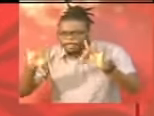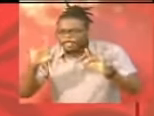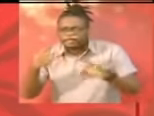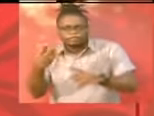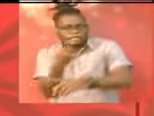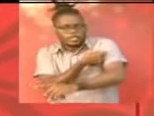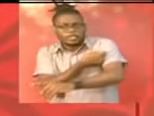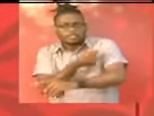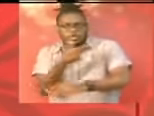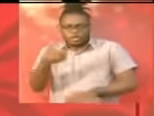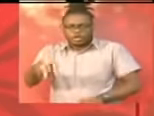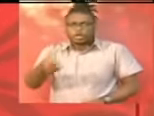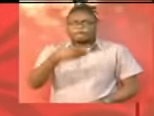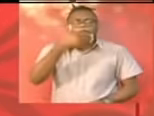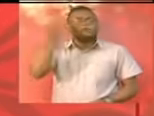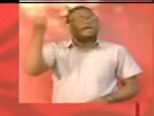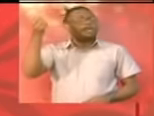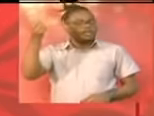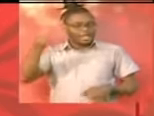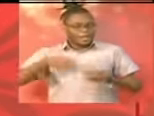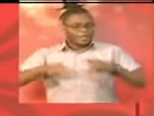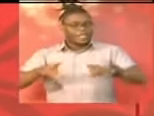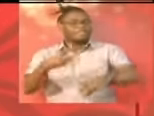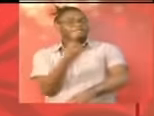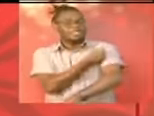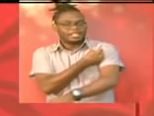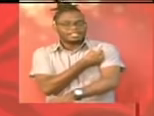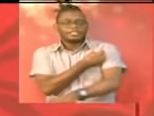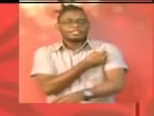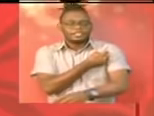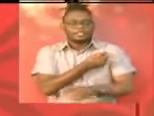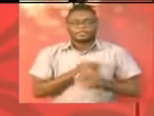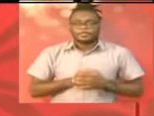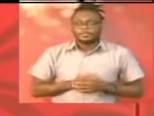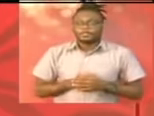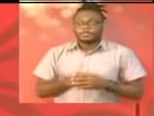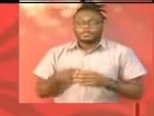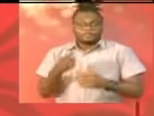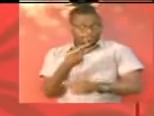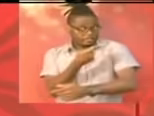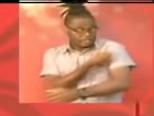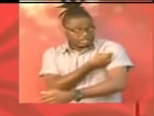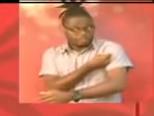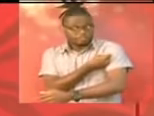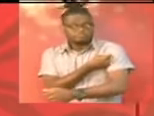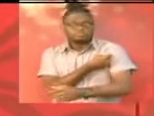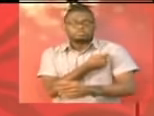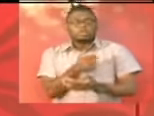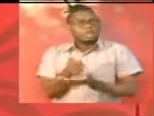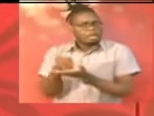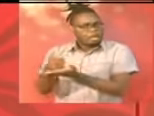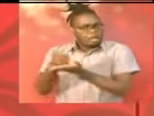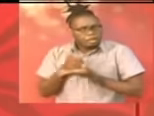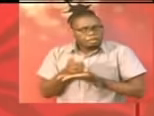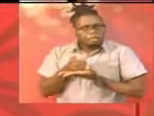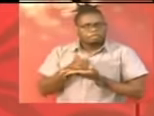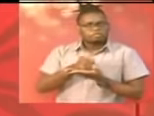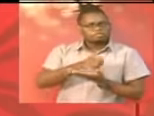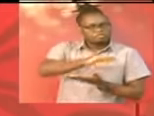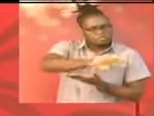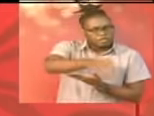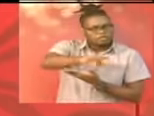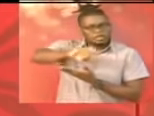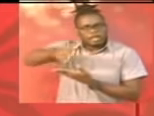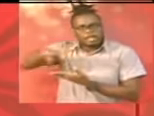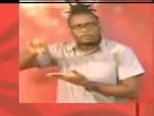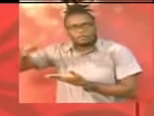this disease. These were: 1, vaccines have long helped in the life-saving battle against viral and other illnesses,